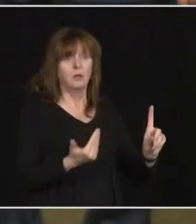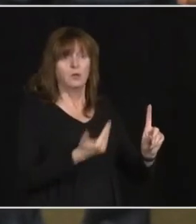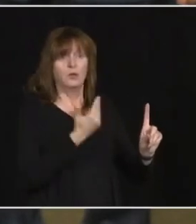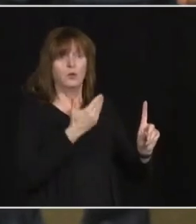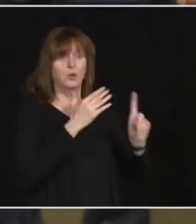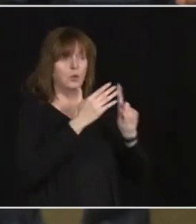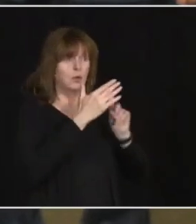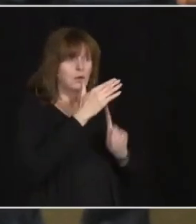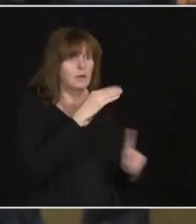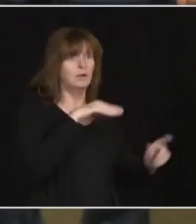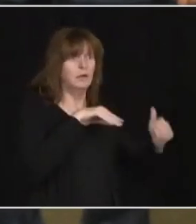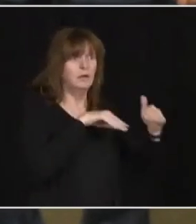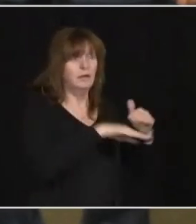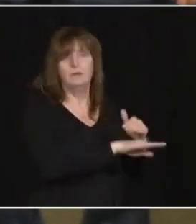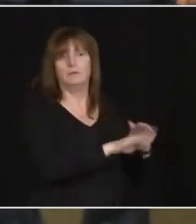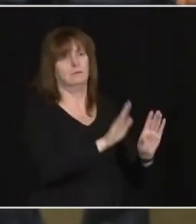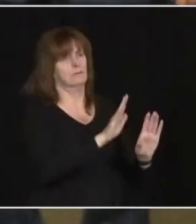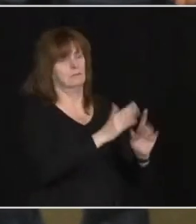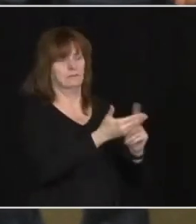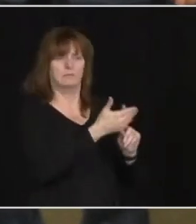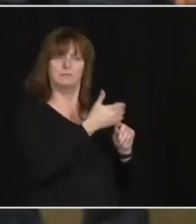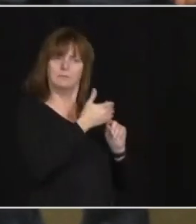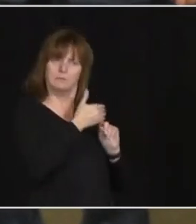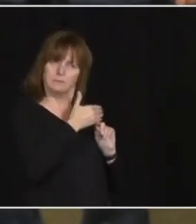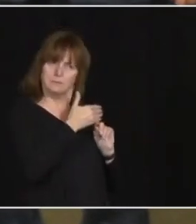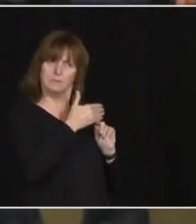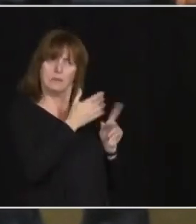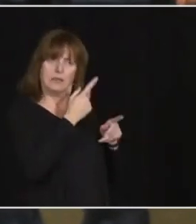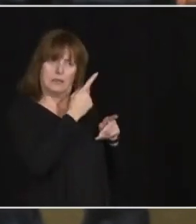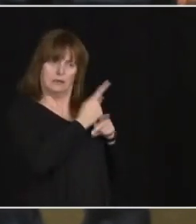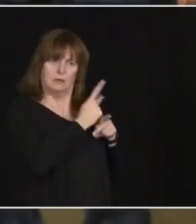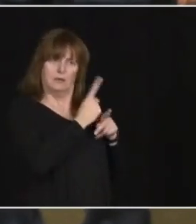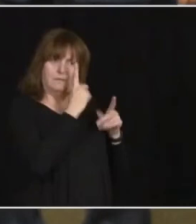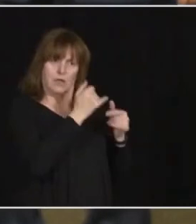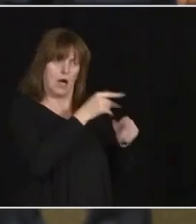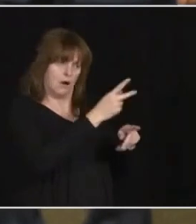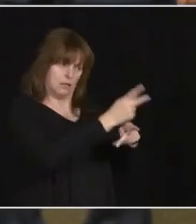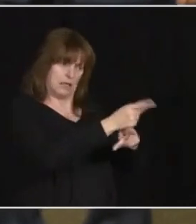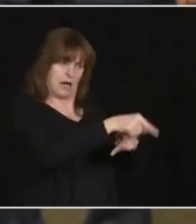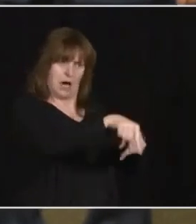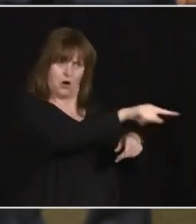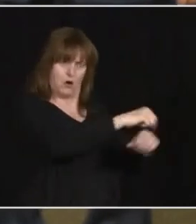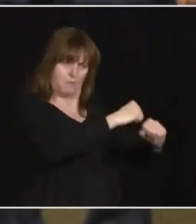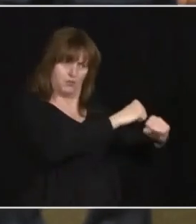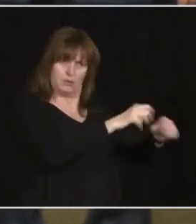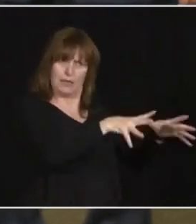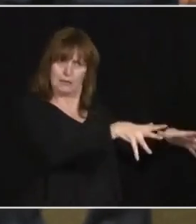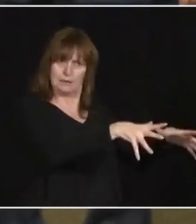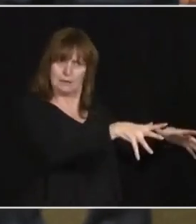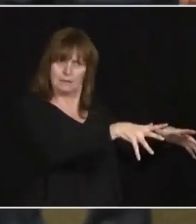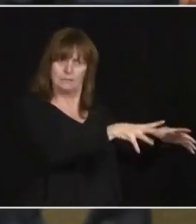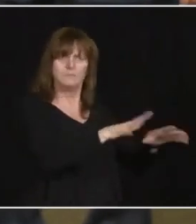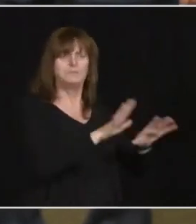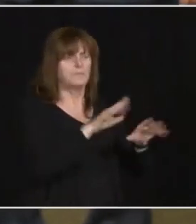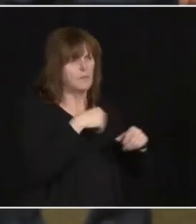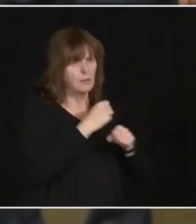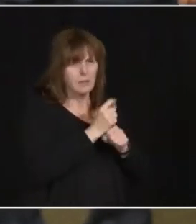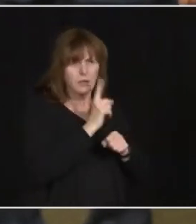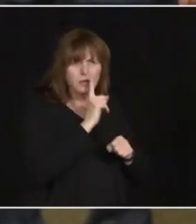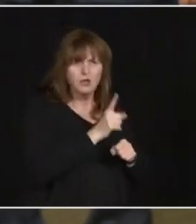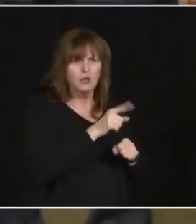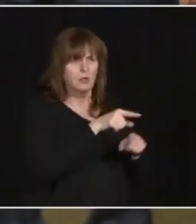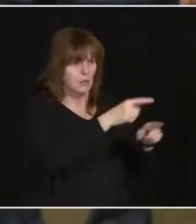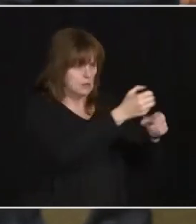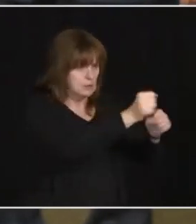they're having difficulties dealing with their current residents. We want to make sure that everyone is going to be safe and healthy,